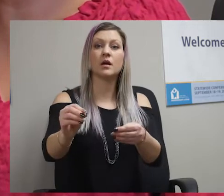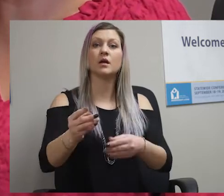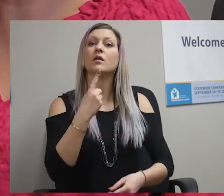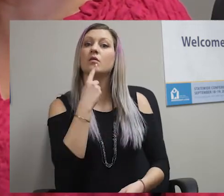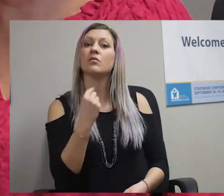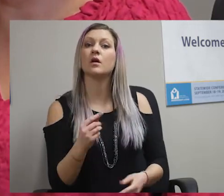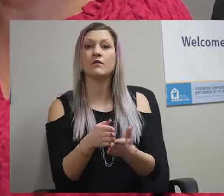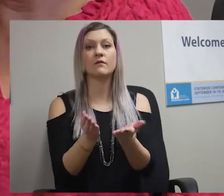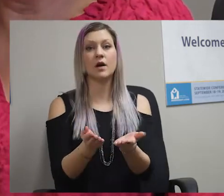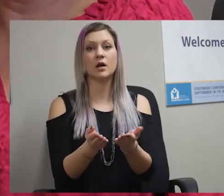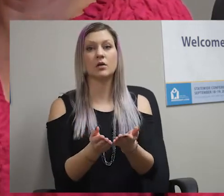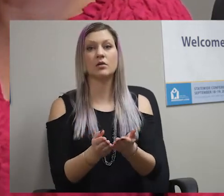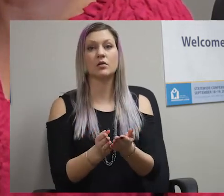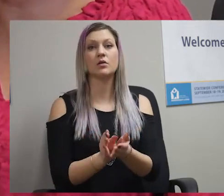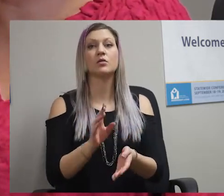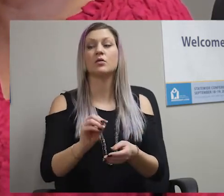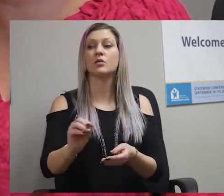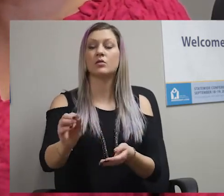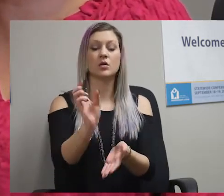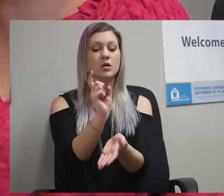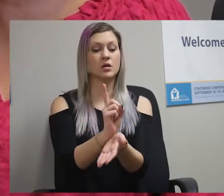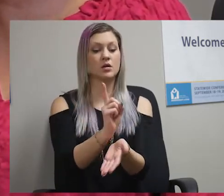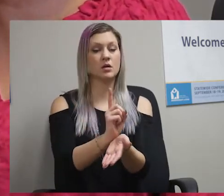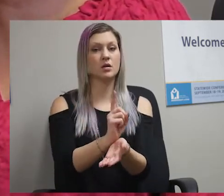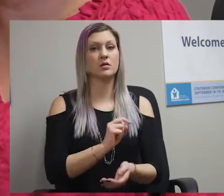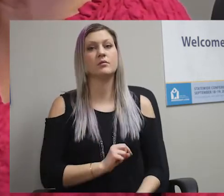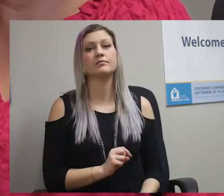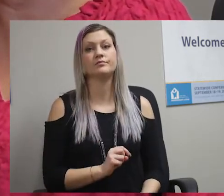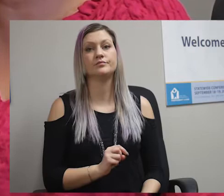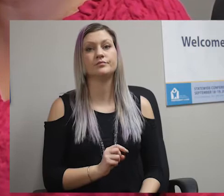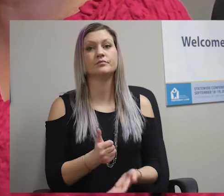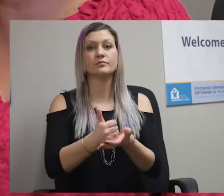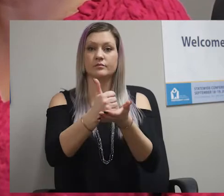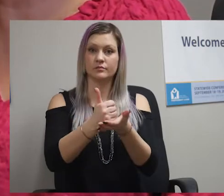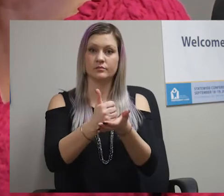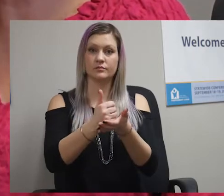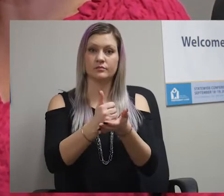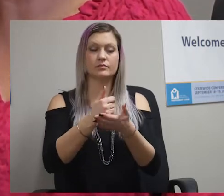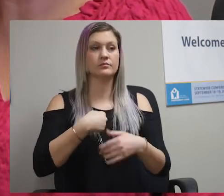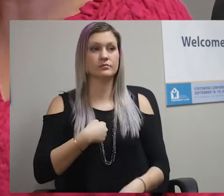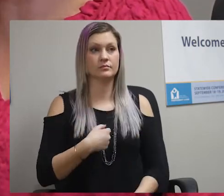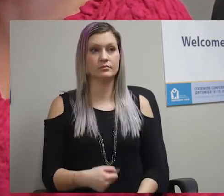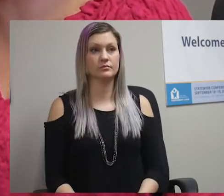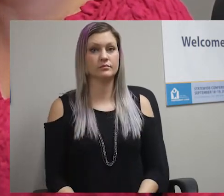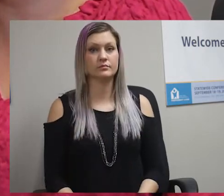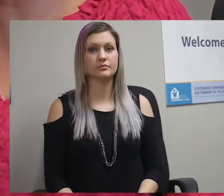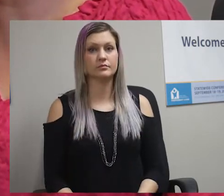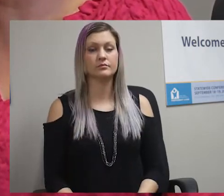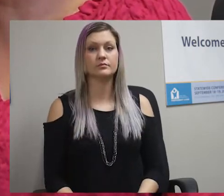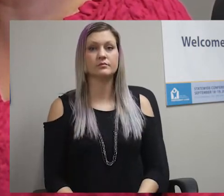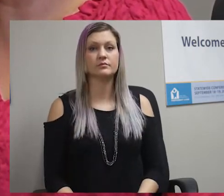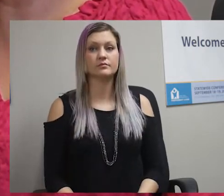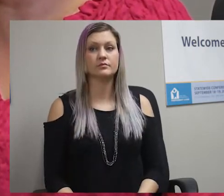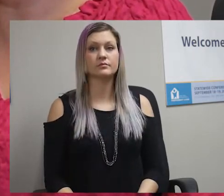that red file to the emergency medical technicians or the paramedics when they come. In the